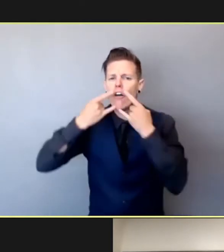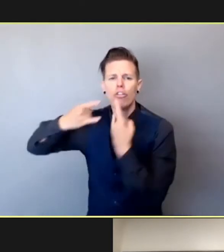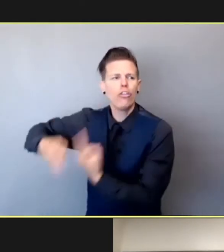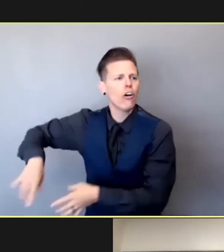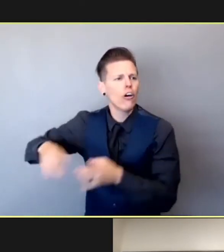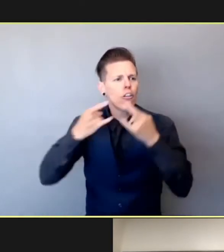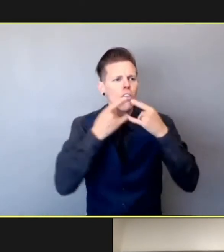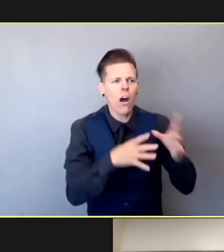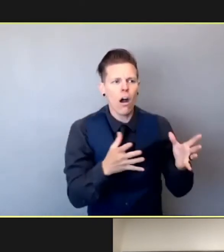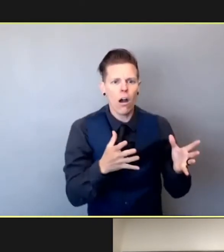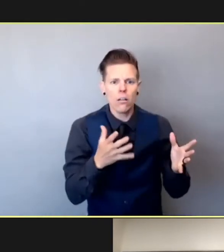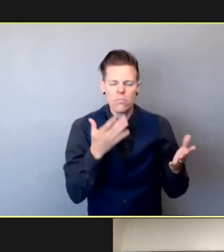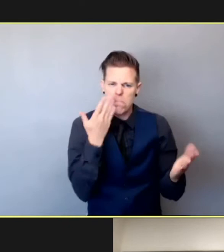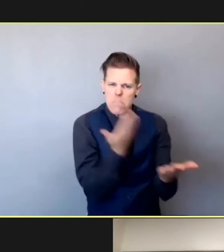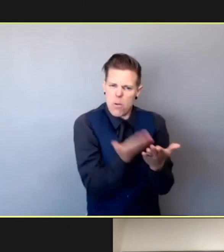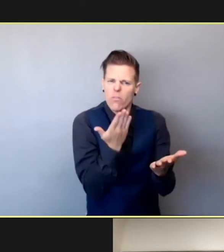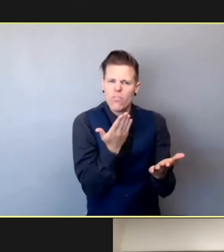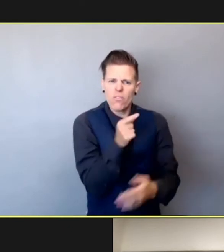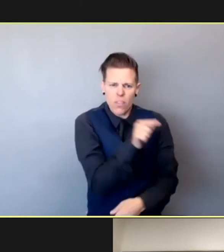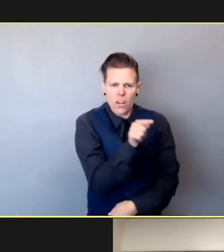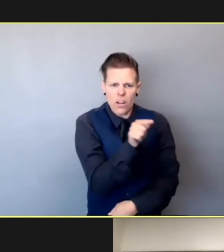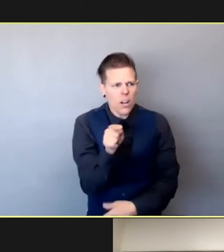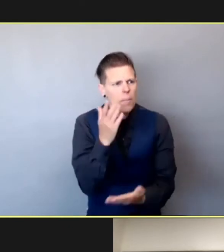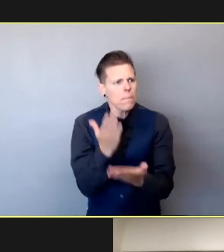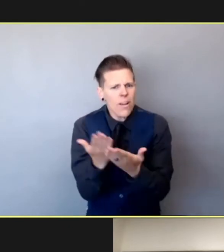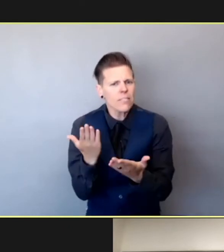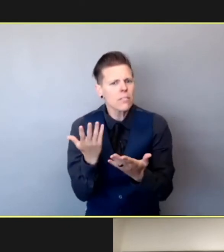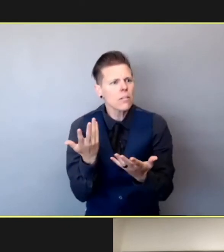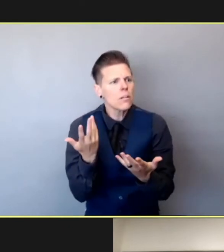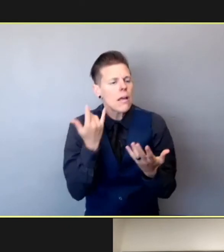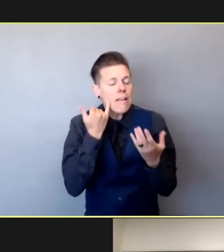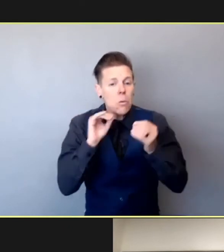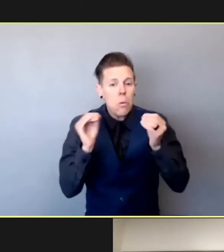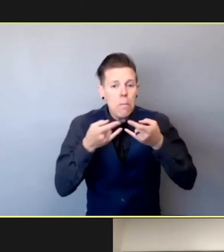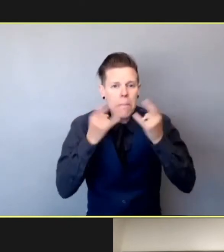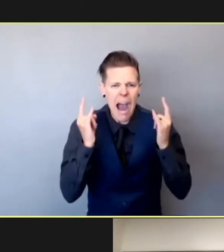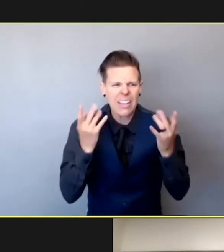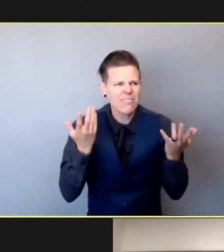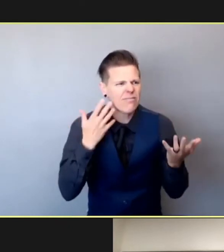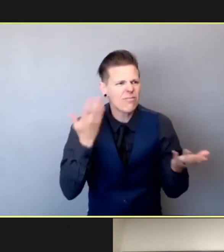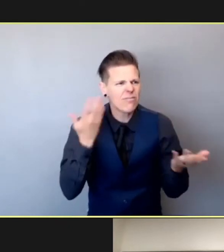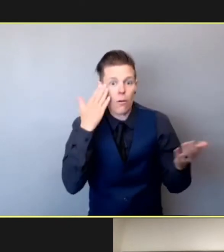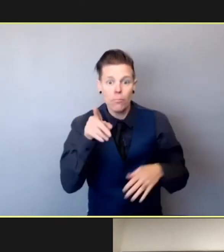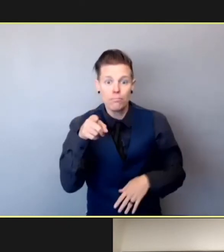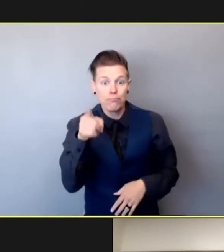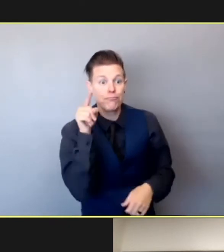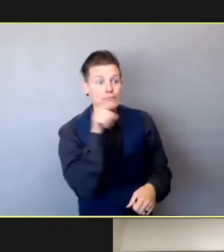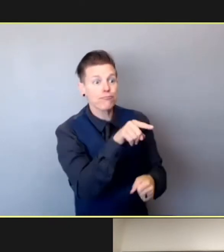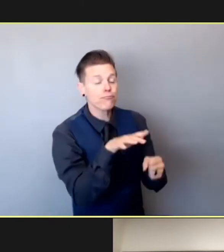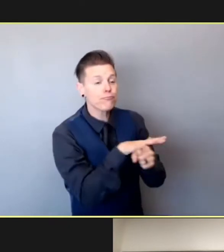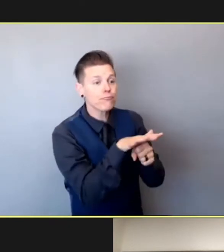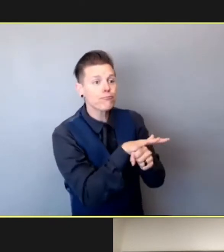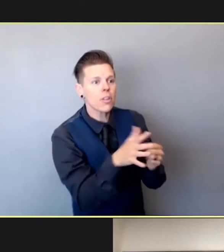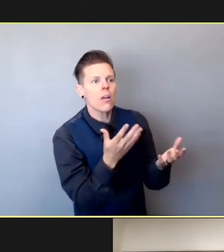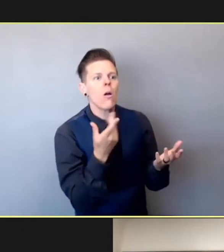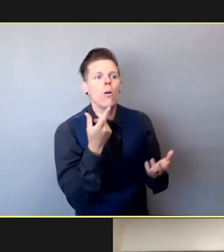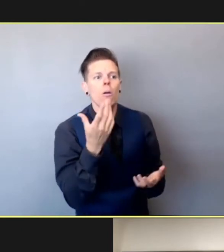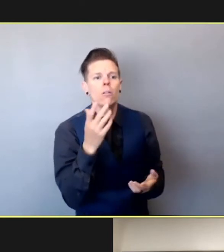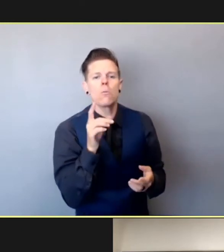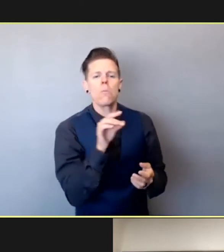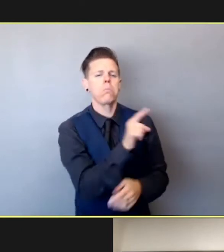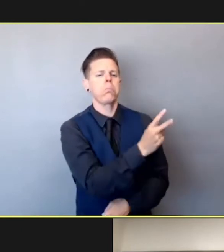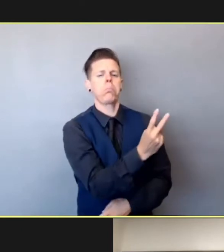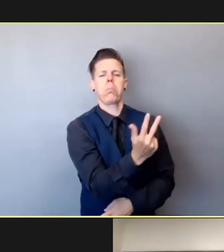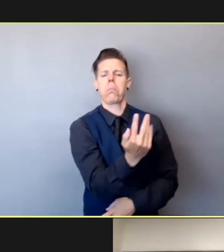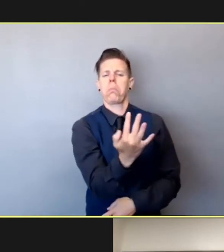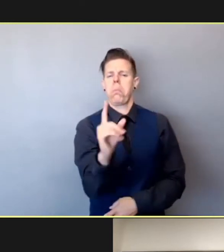looking for that some people don't wear masks. I would encourage you to go to your local mall and you just count 100 people and see how many are